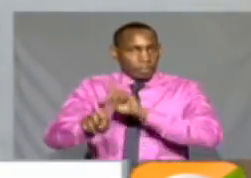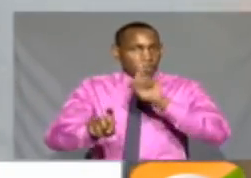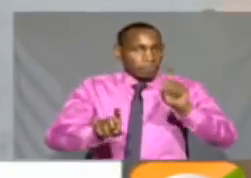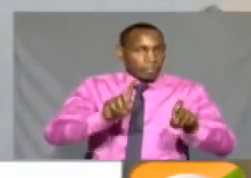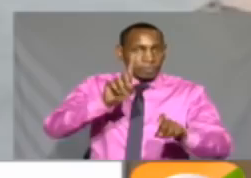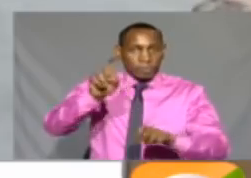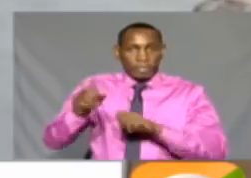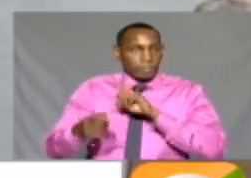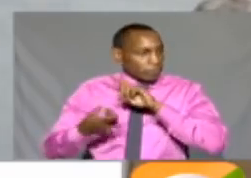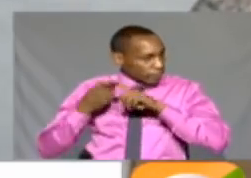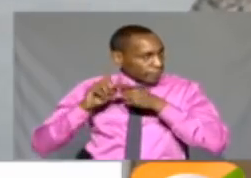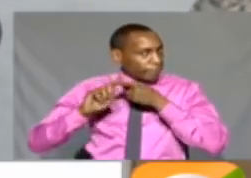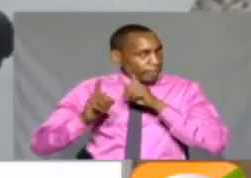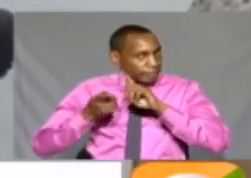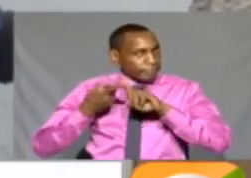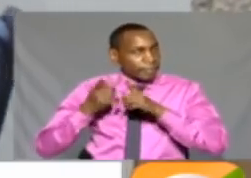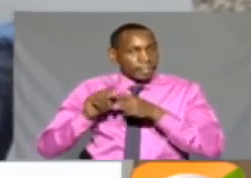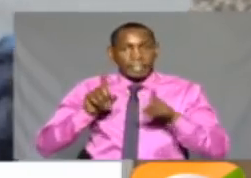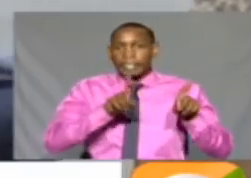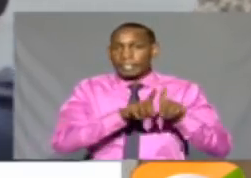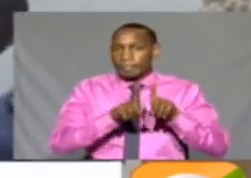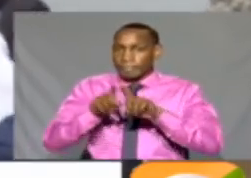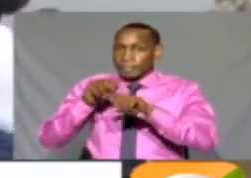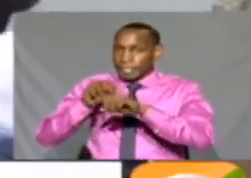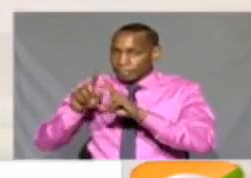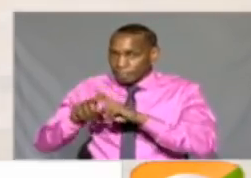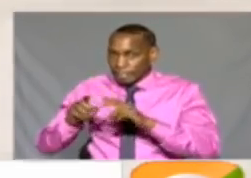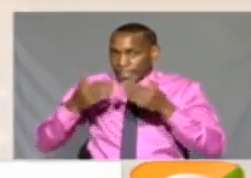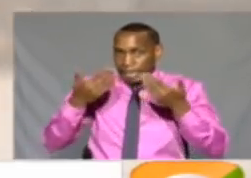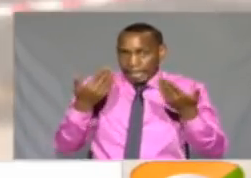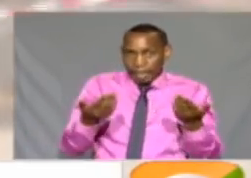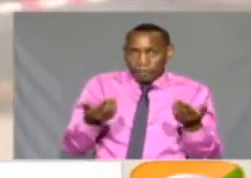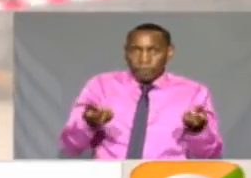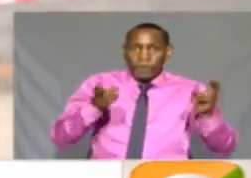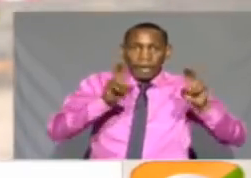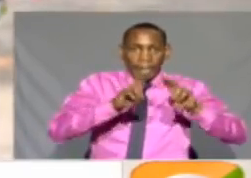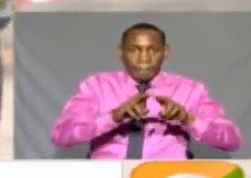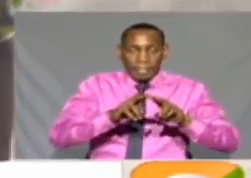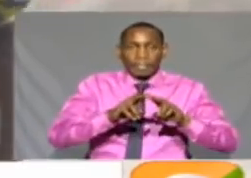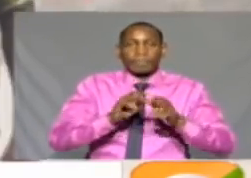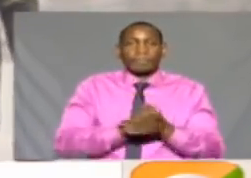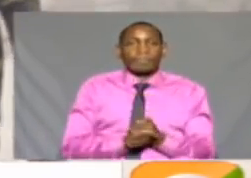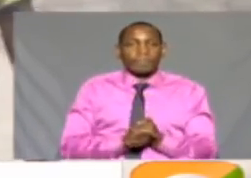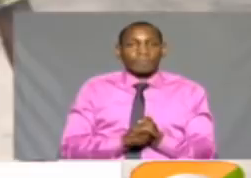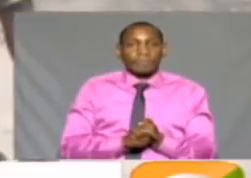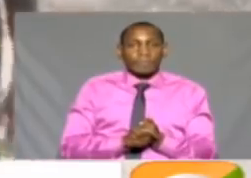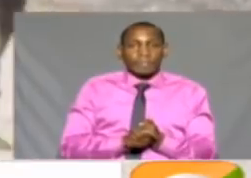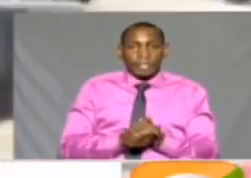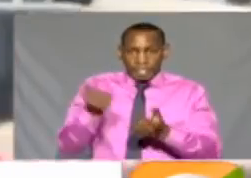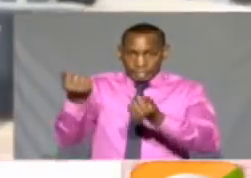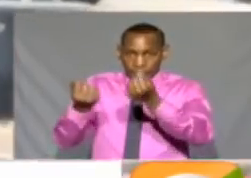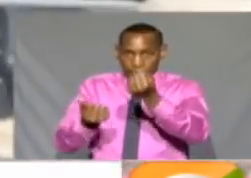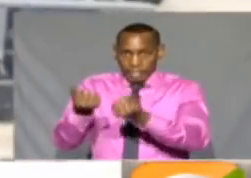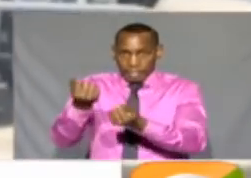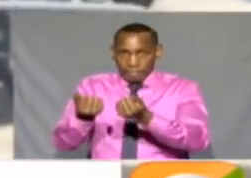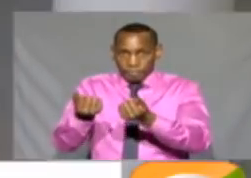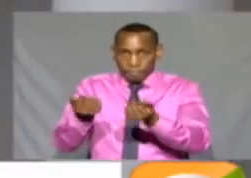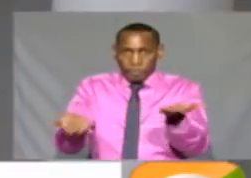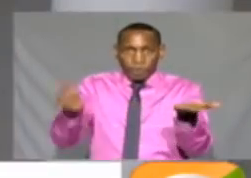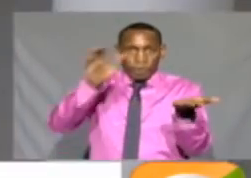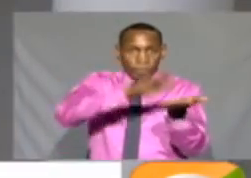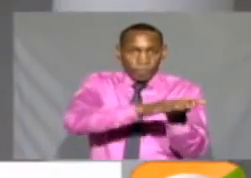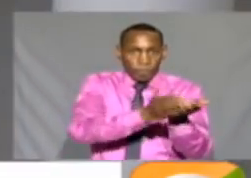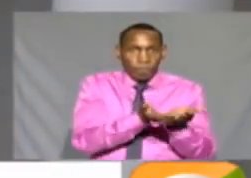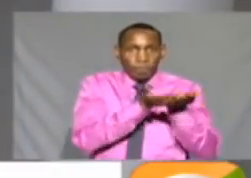Yvonne, even from the very beginning, how this thing happened in the first place. A car that is already on the